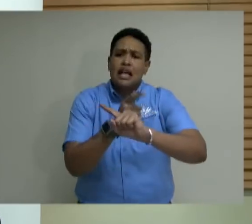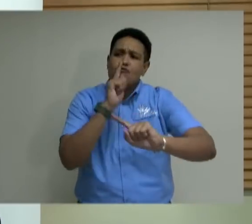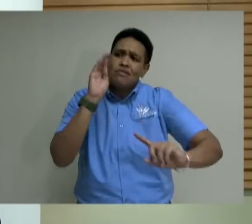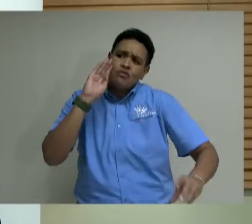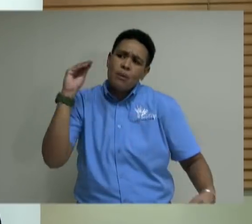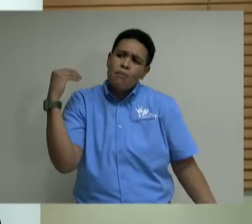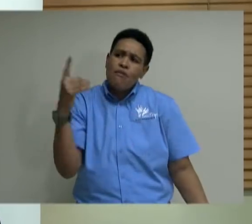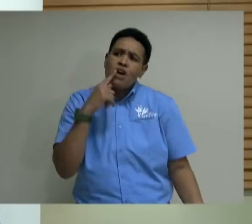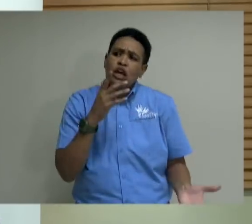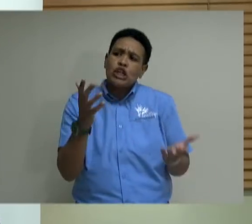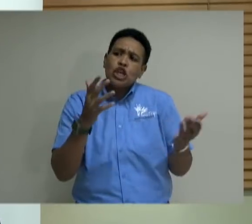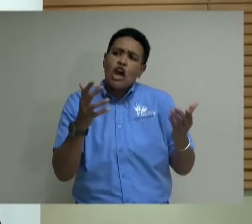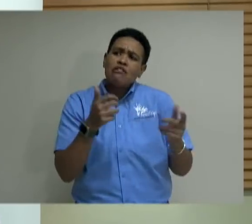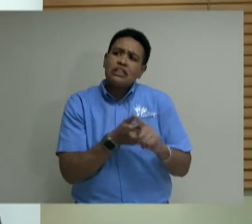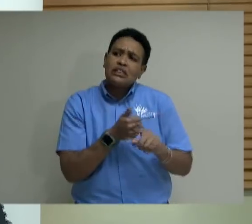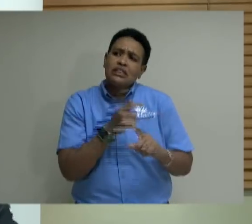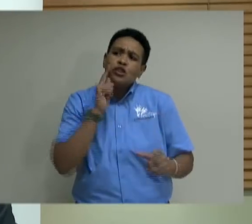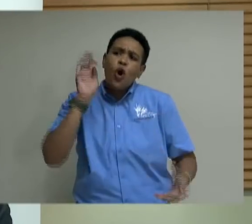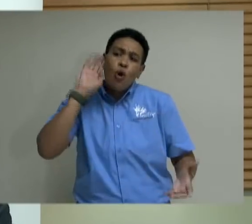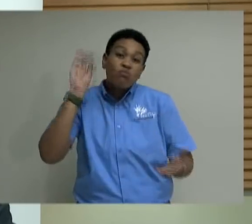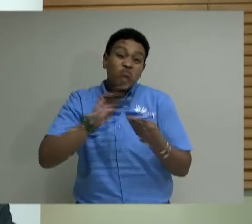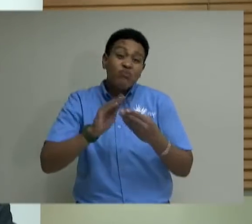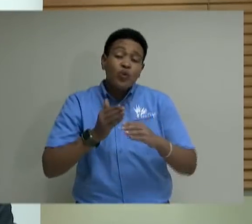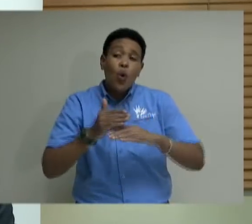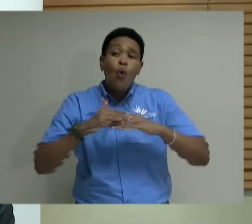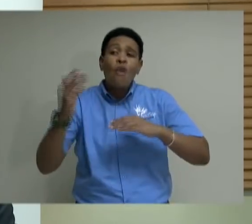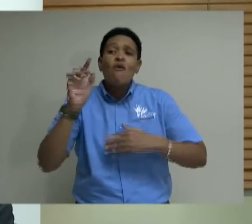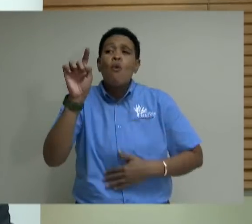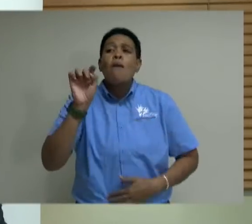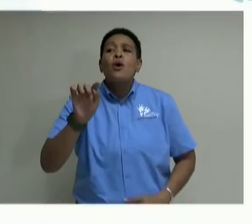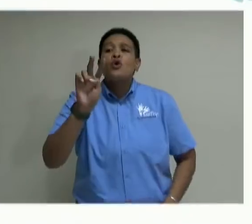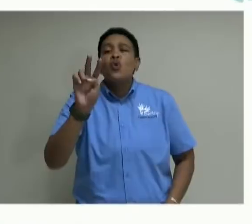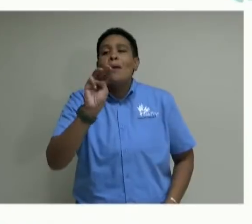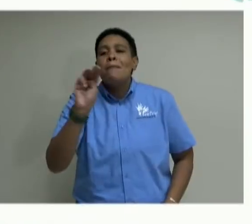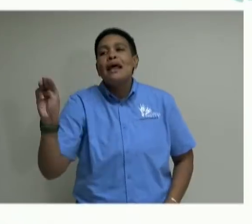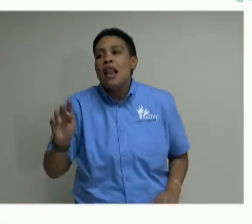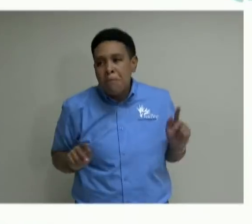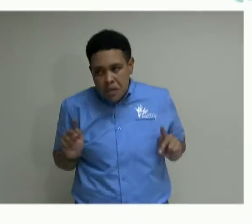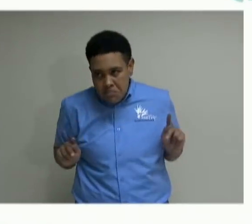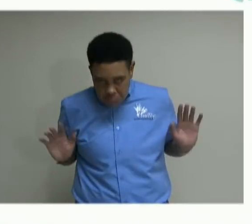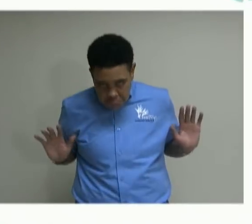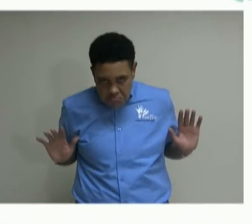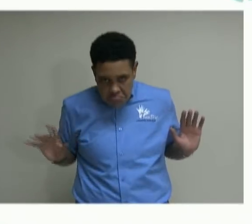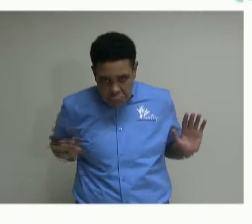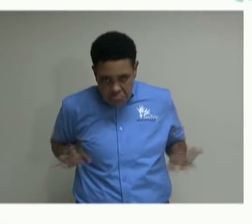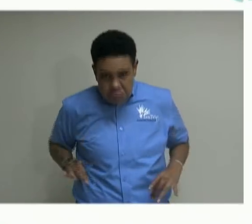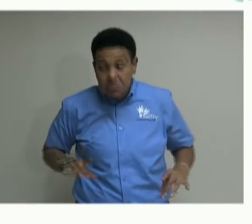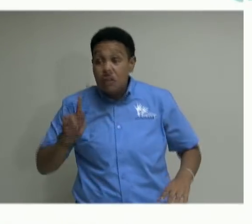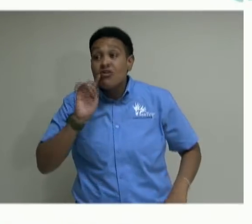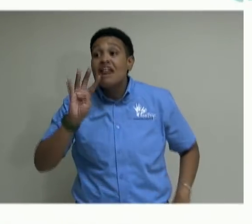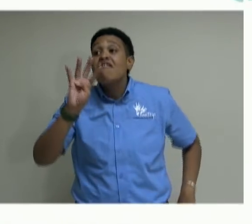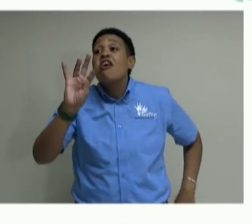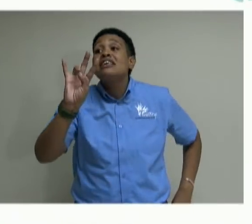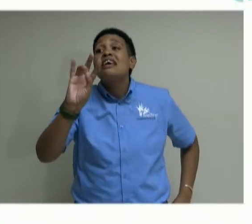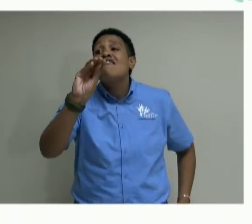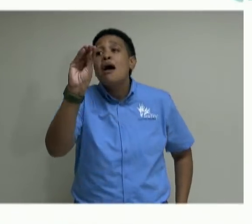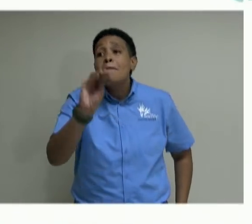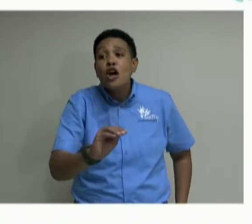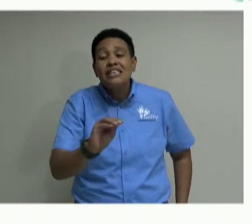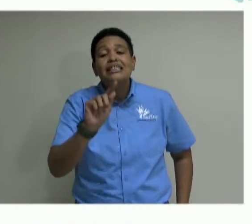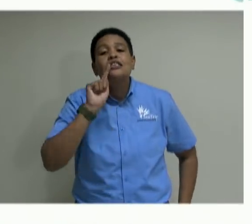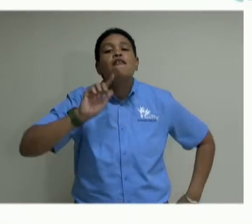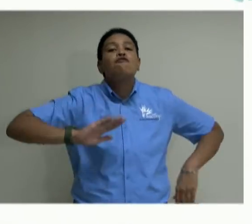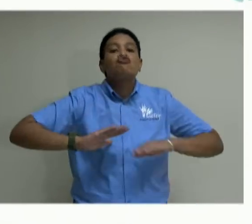provides service to over 1.2 million persons, and that is 47% of